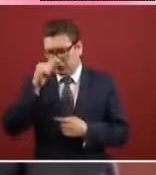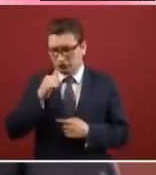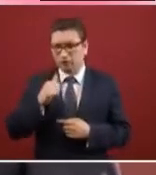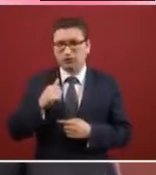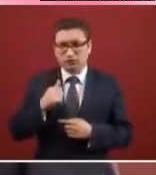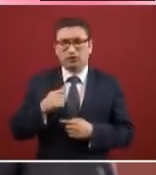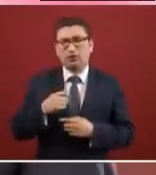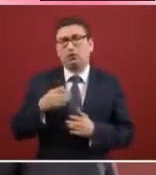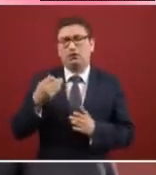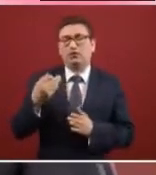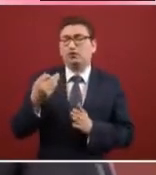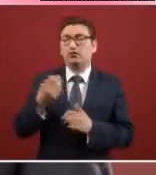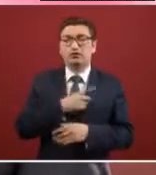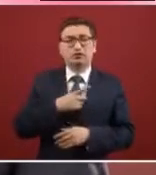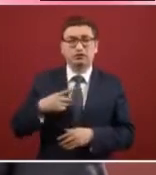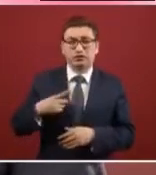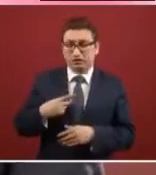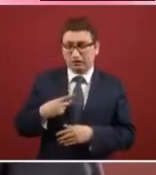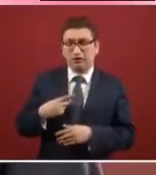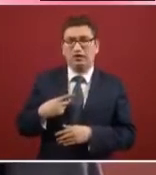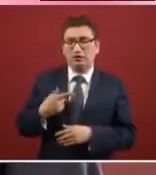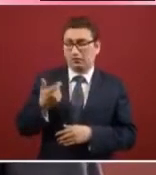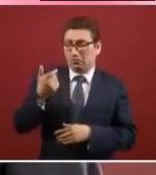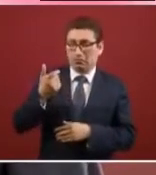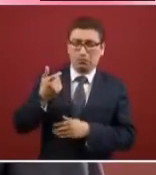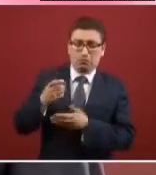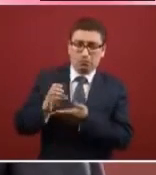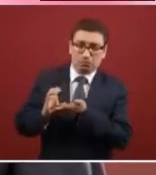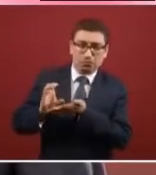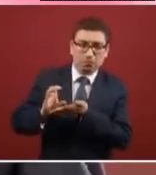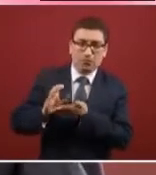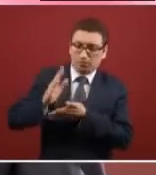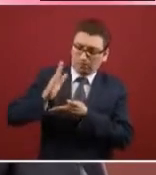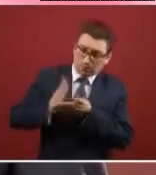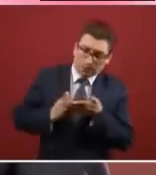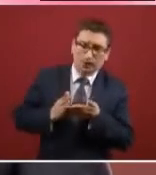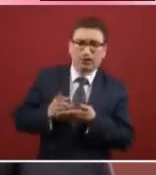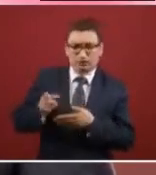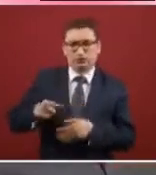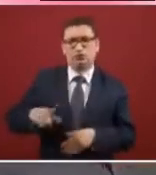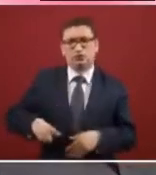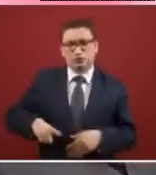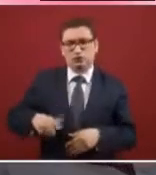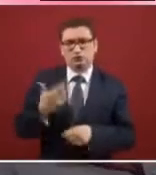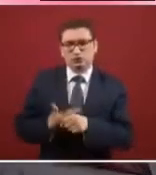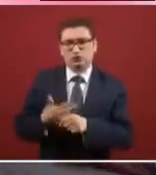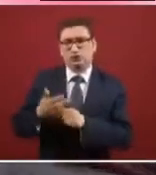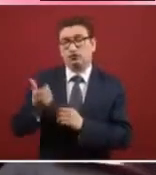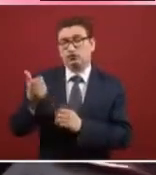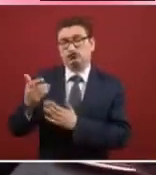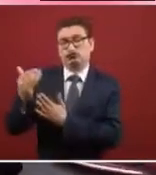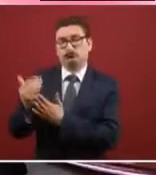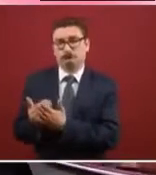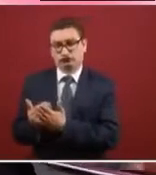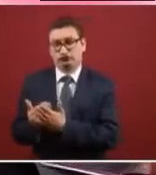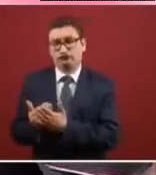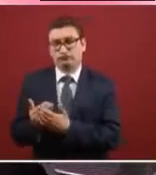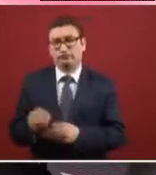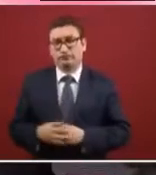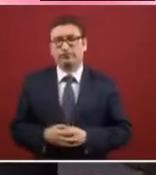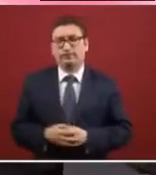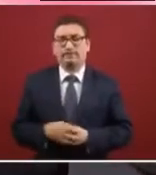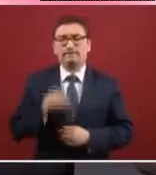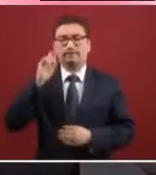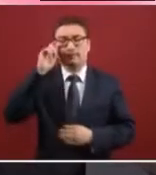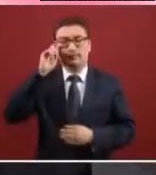commission and assumed part of that debt. Y se redujo, and it was reduced. La tarifa,